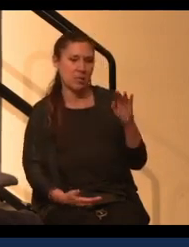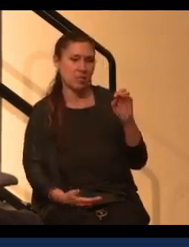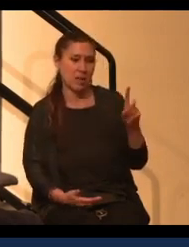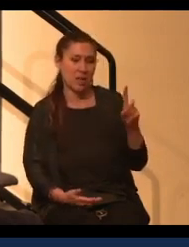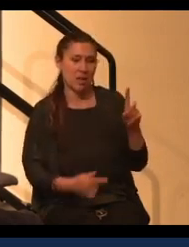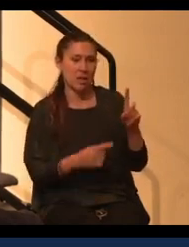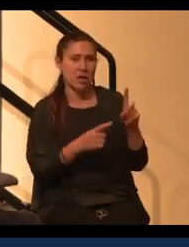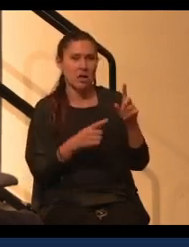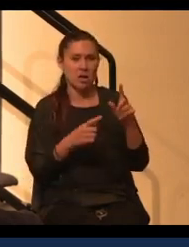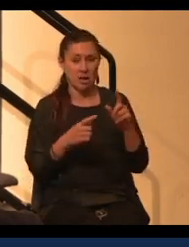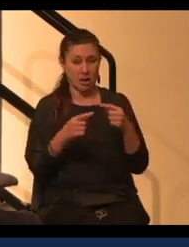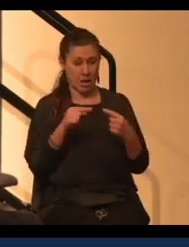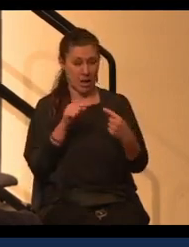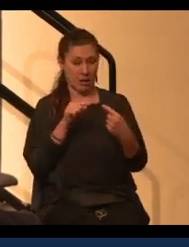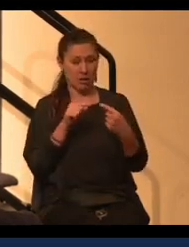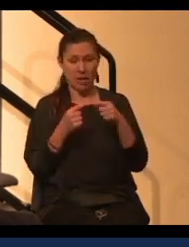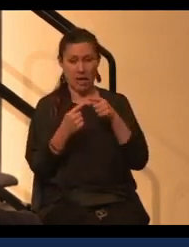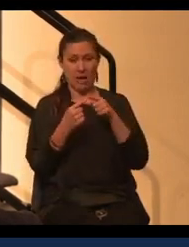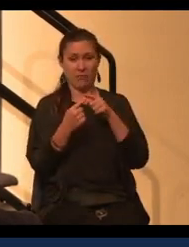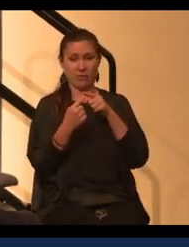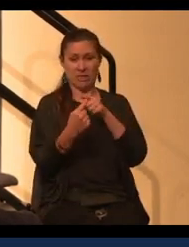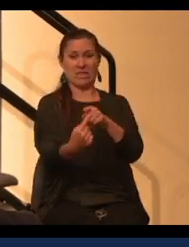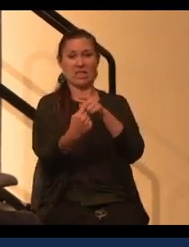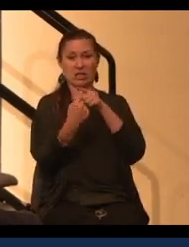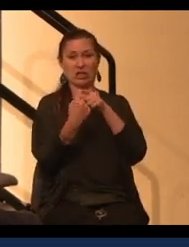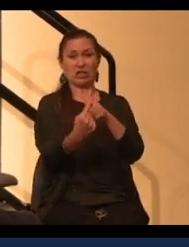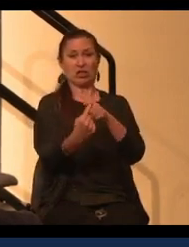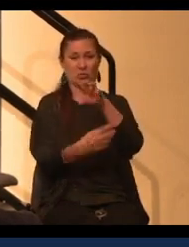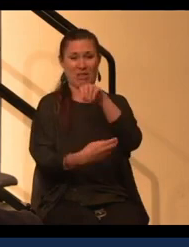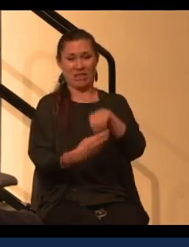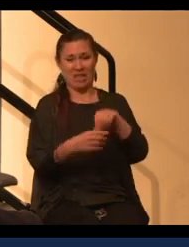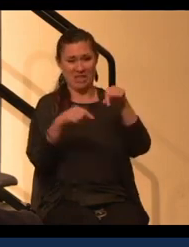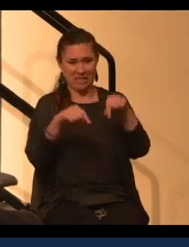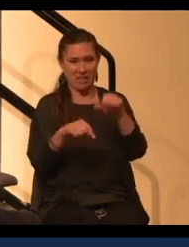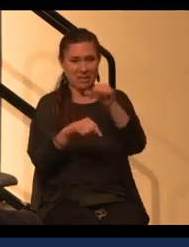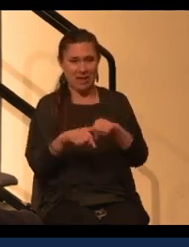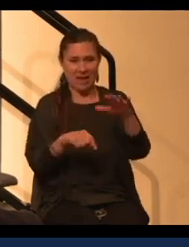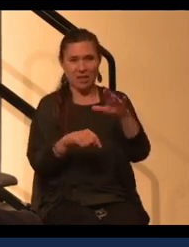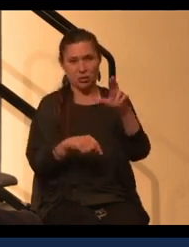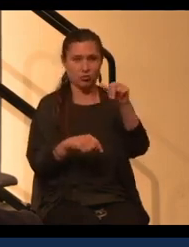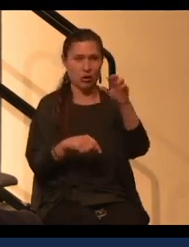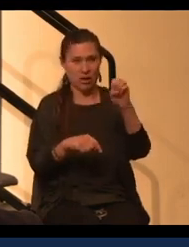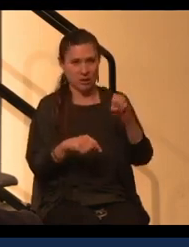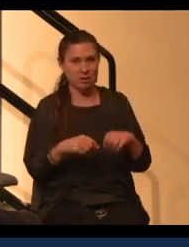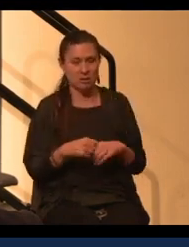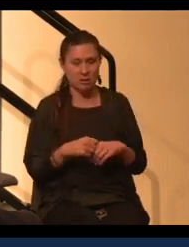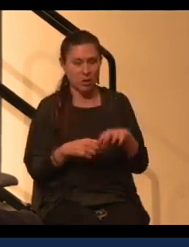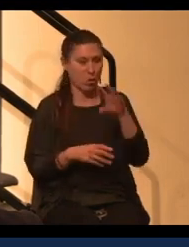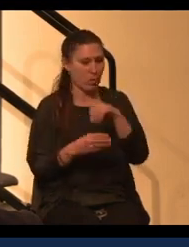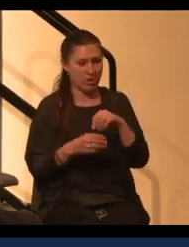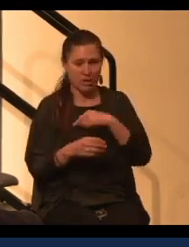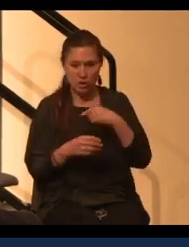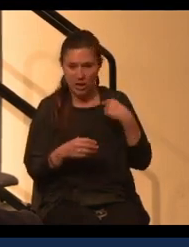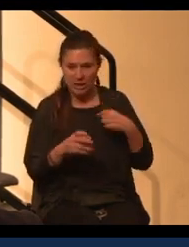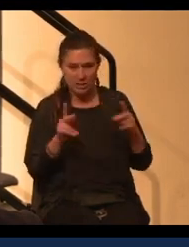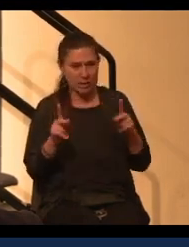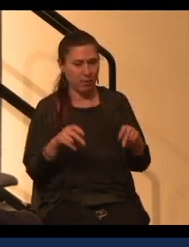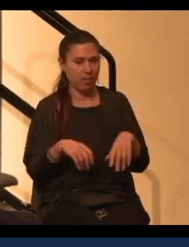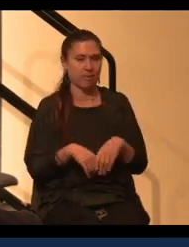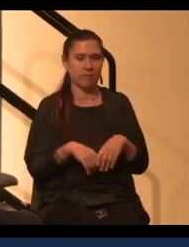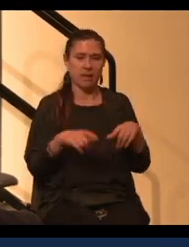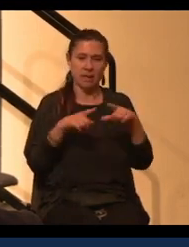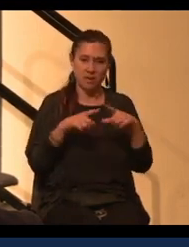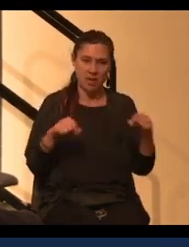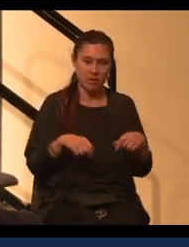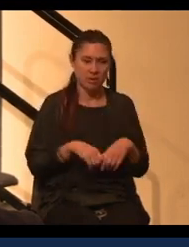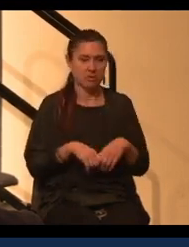that may exist even within the same race, even within the Chinese population, the Japanese population,